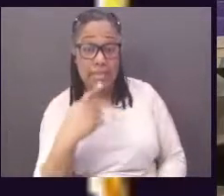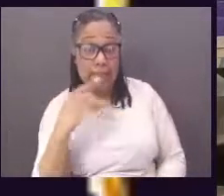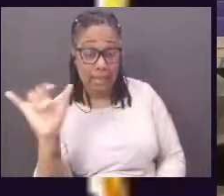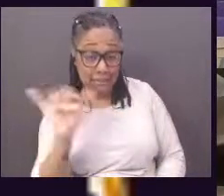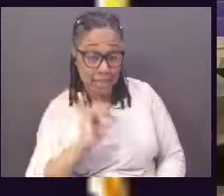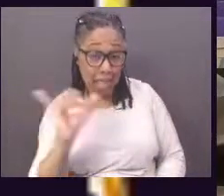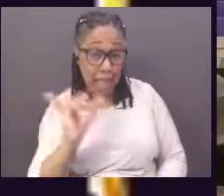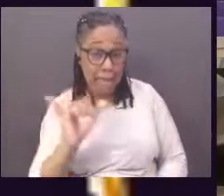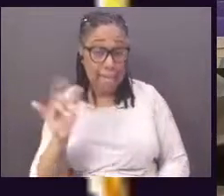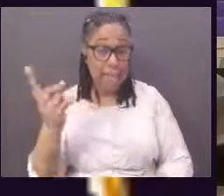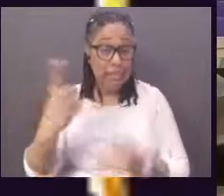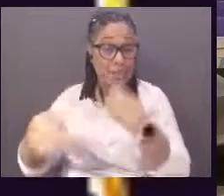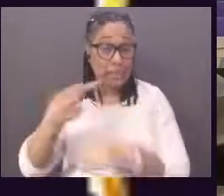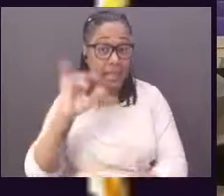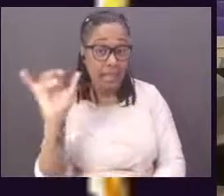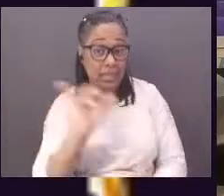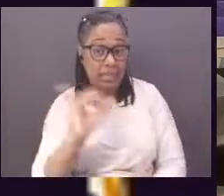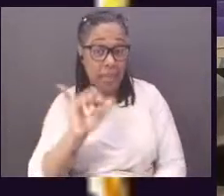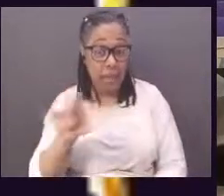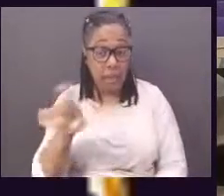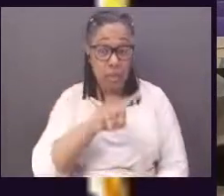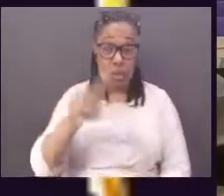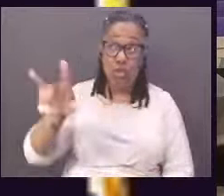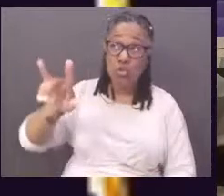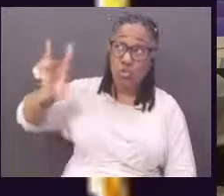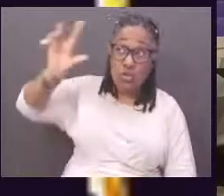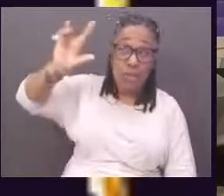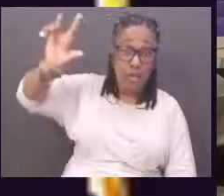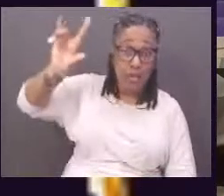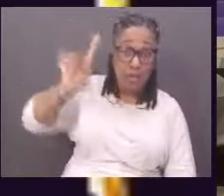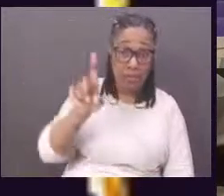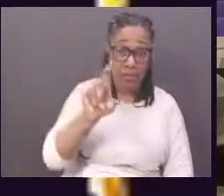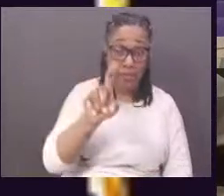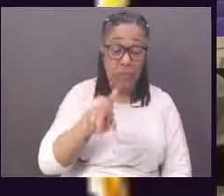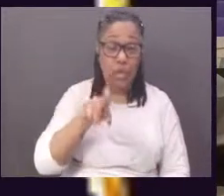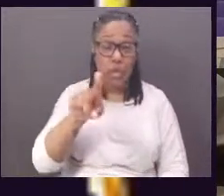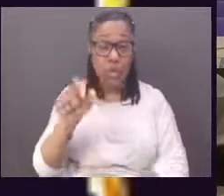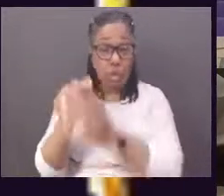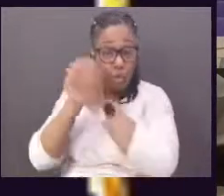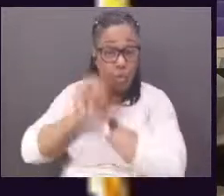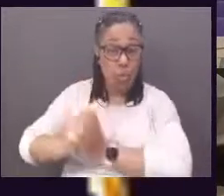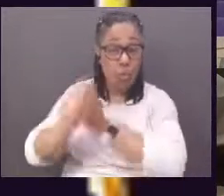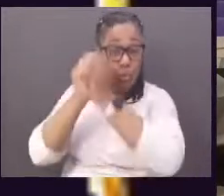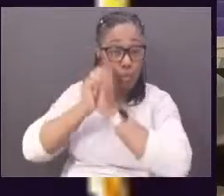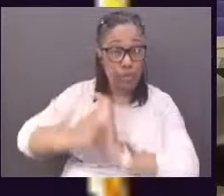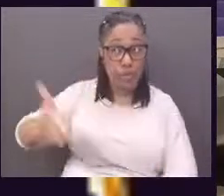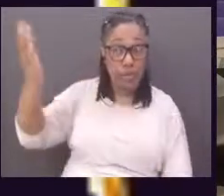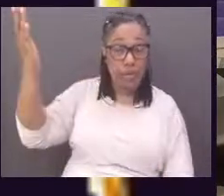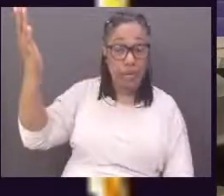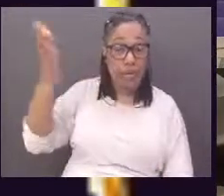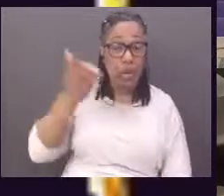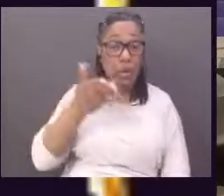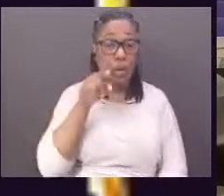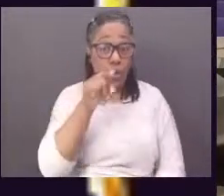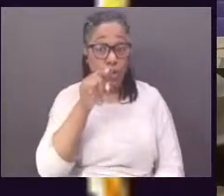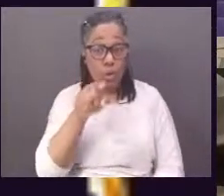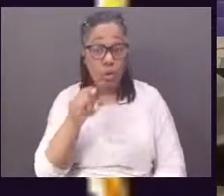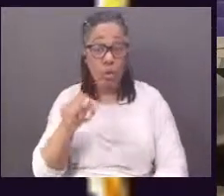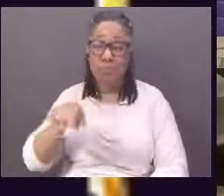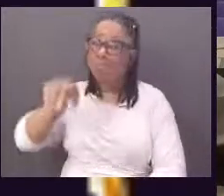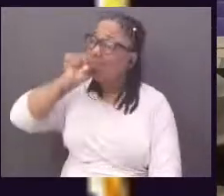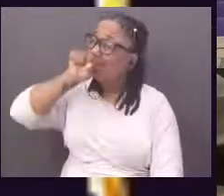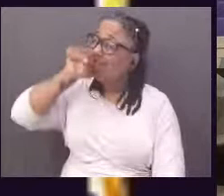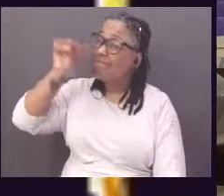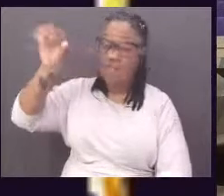That you love him, and you worship, and you adore him.